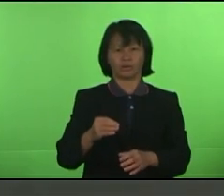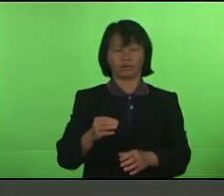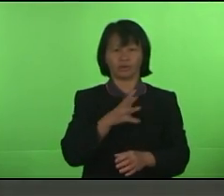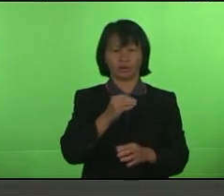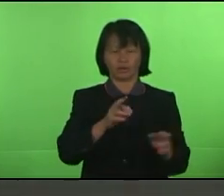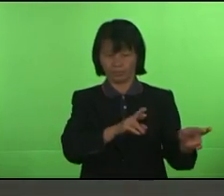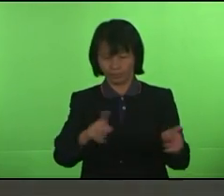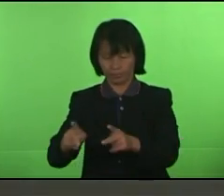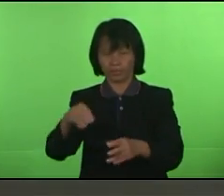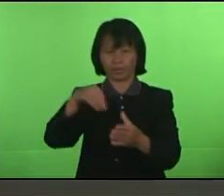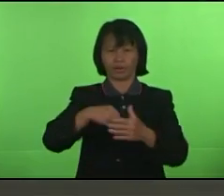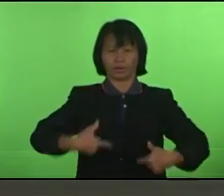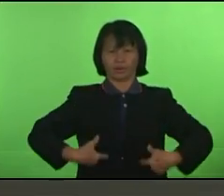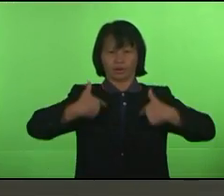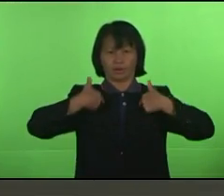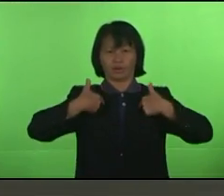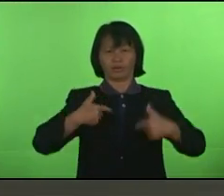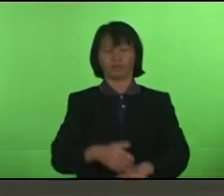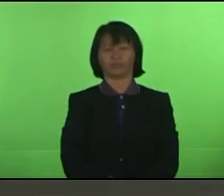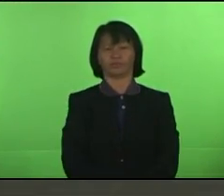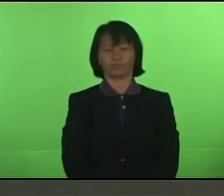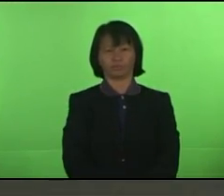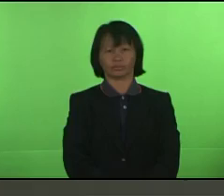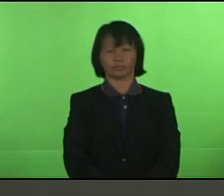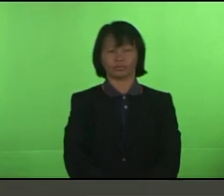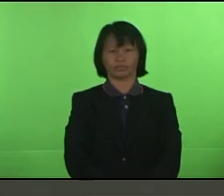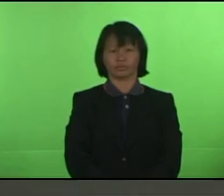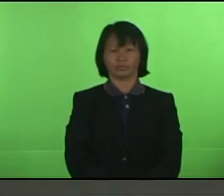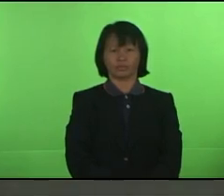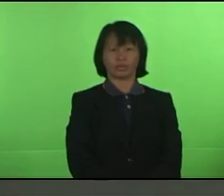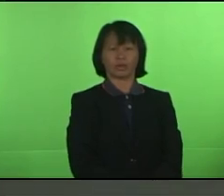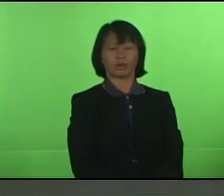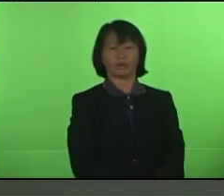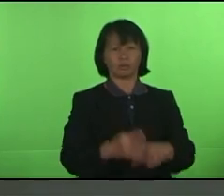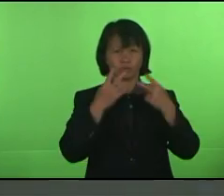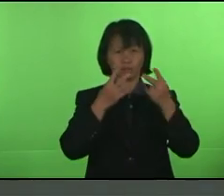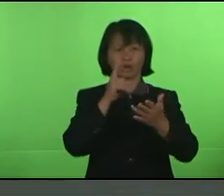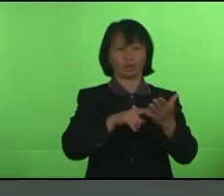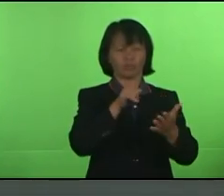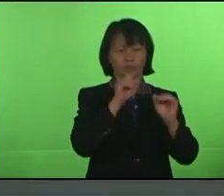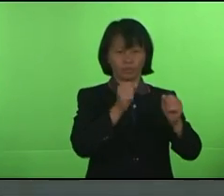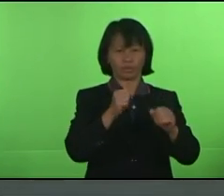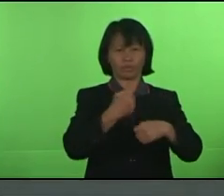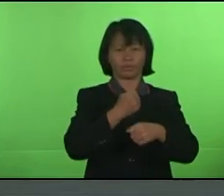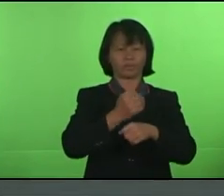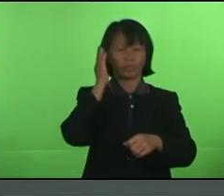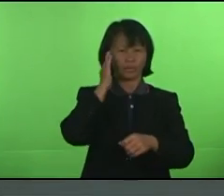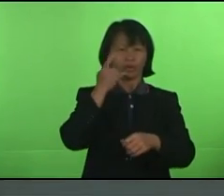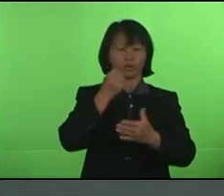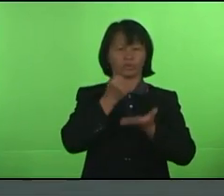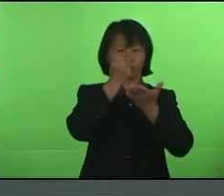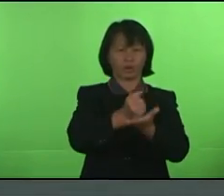them in our life, you know. So let's see what you need to have to know to help you manage your